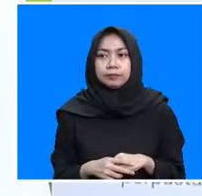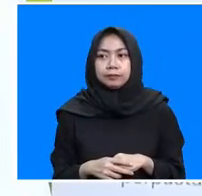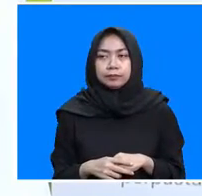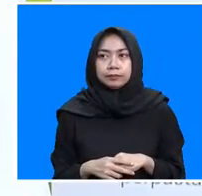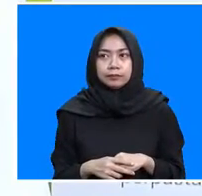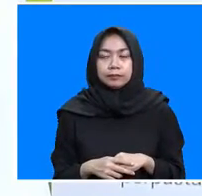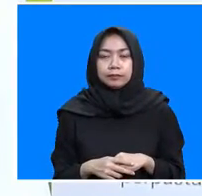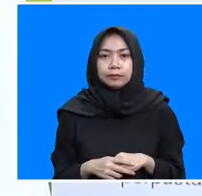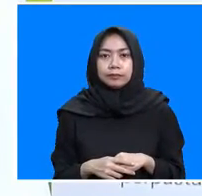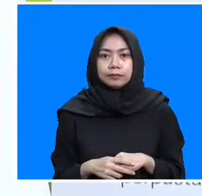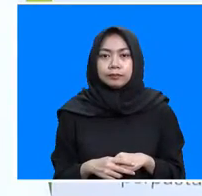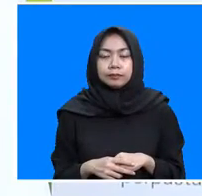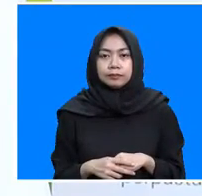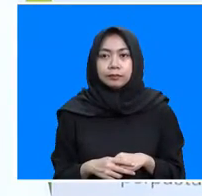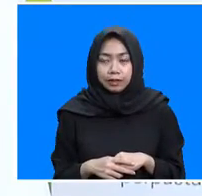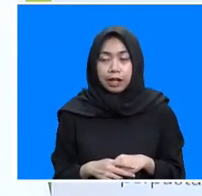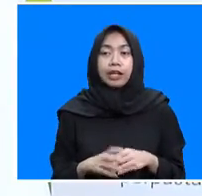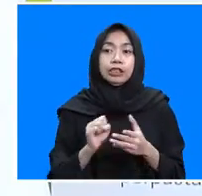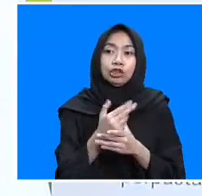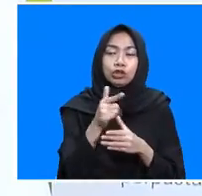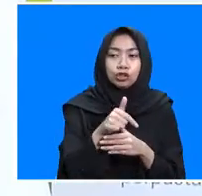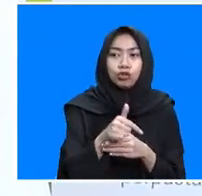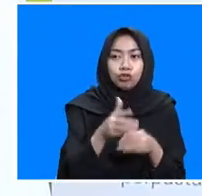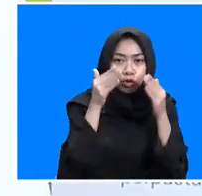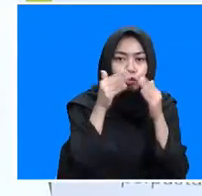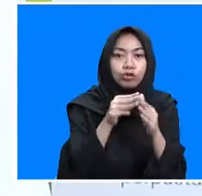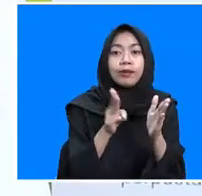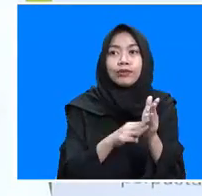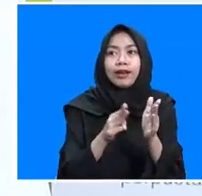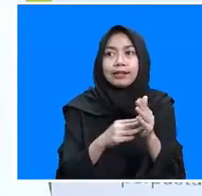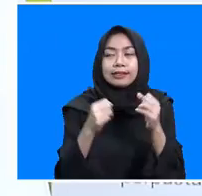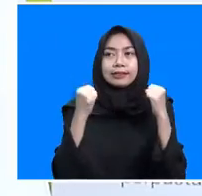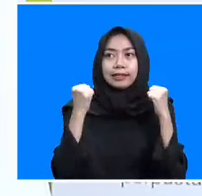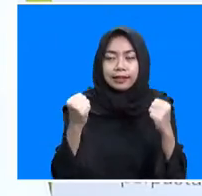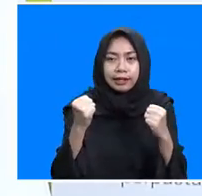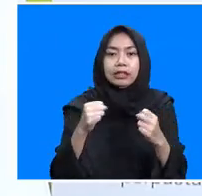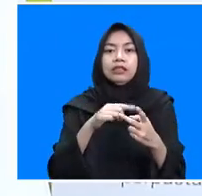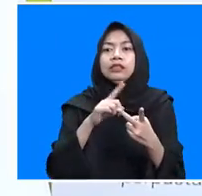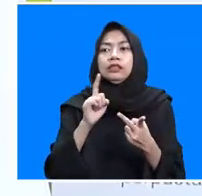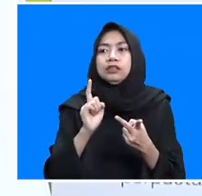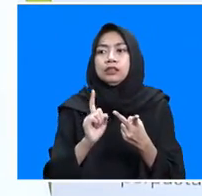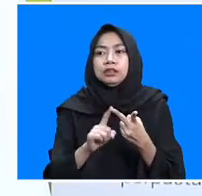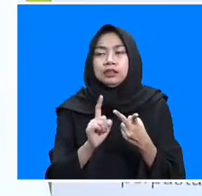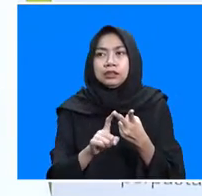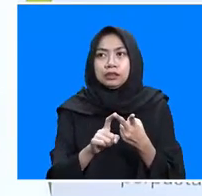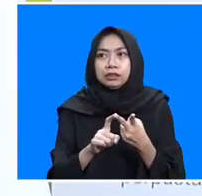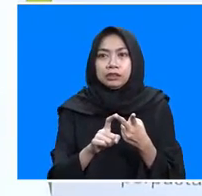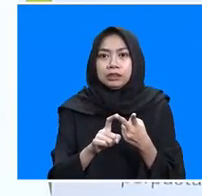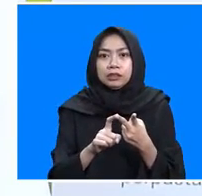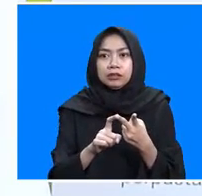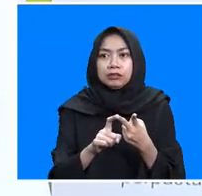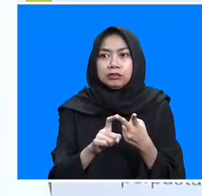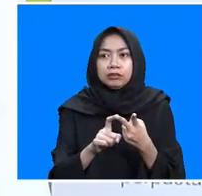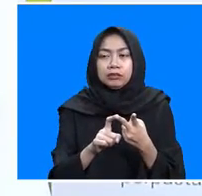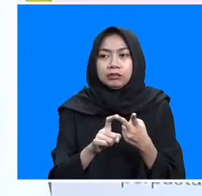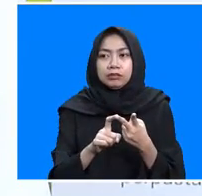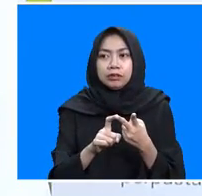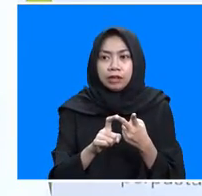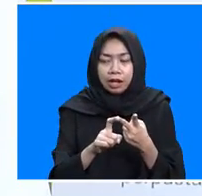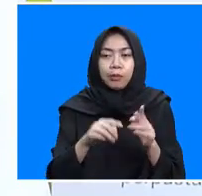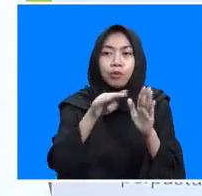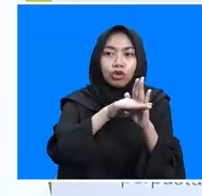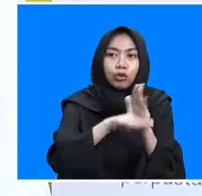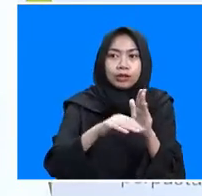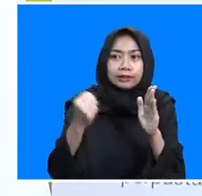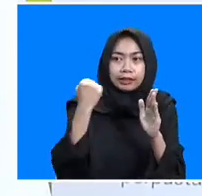quite focused on the health protocols. Mm-hmm. It's about how to introduce the health and sanitation protocols in a different